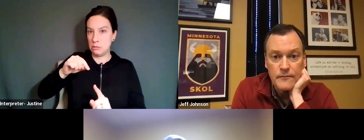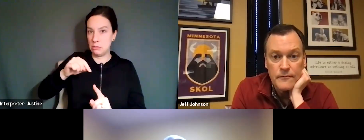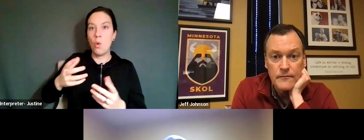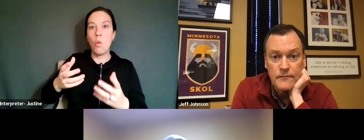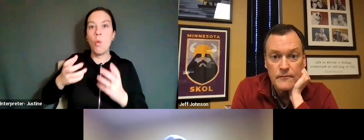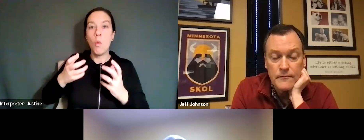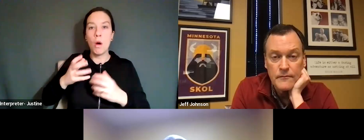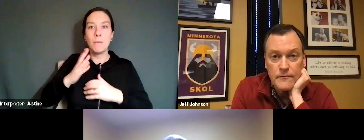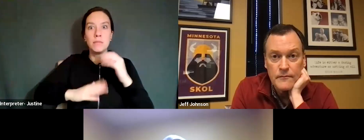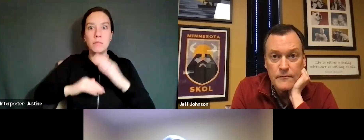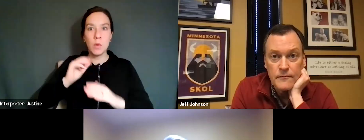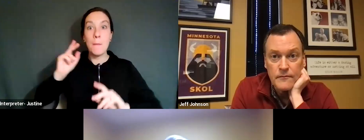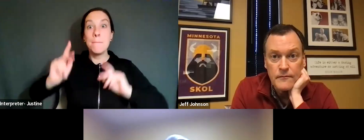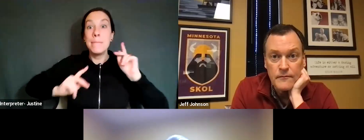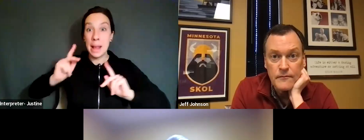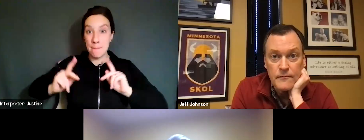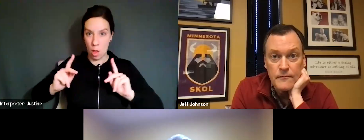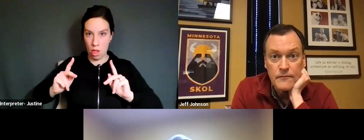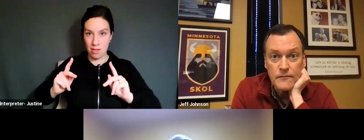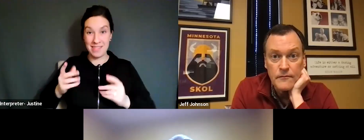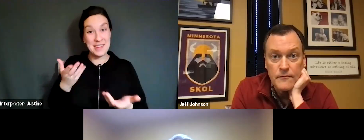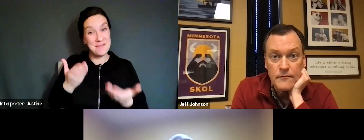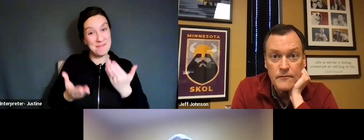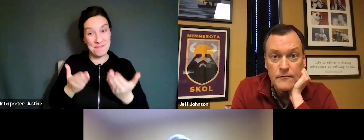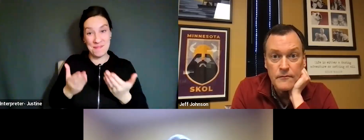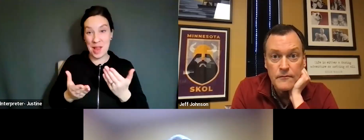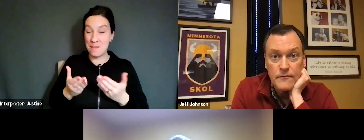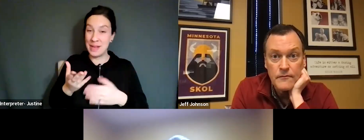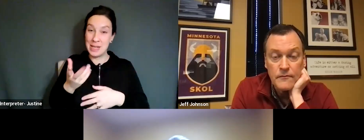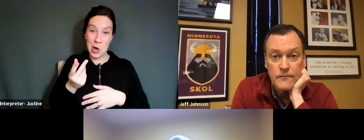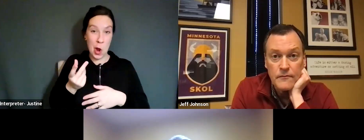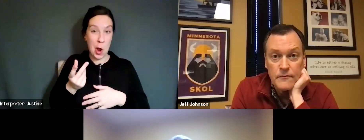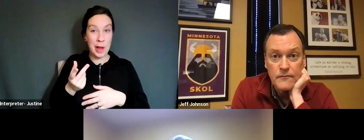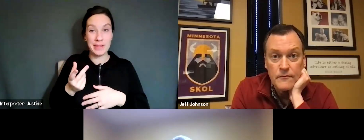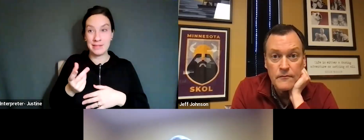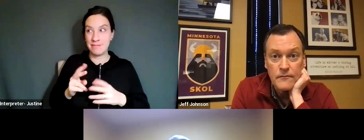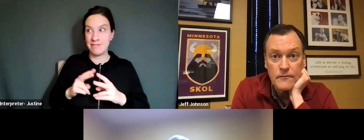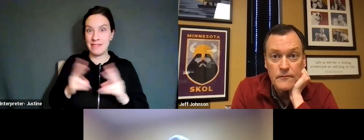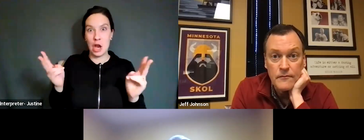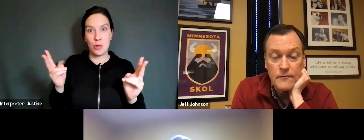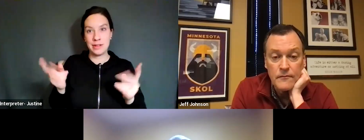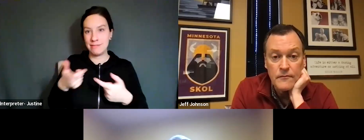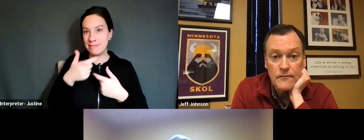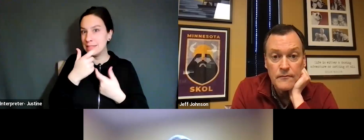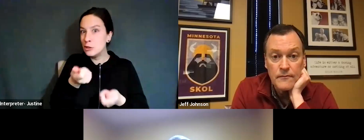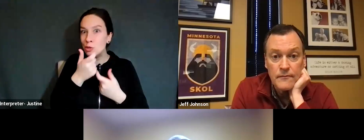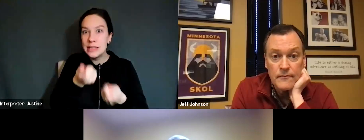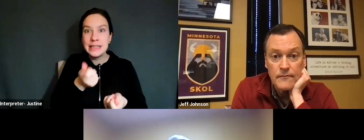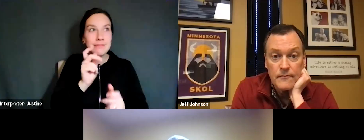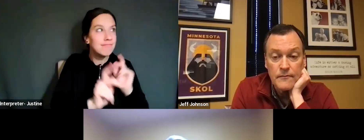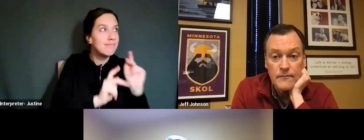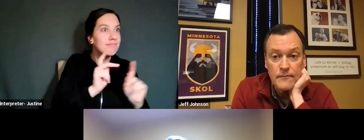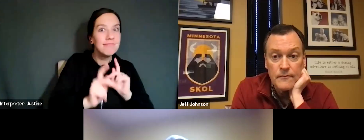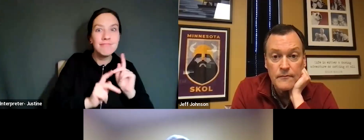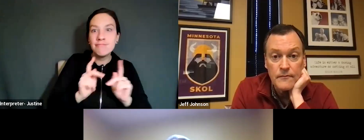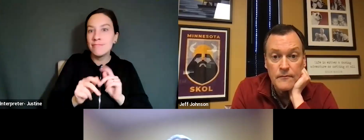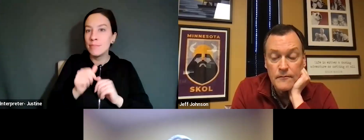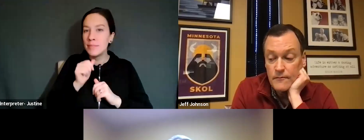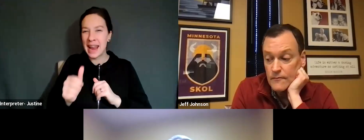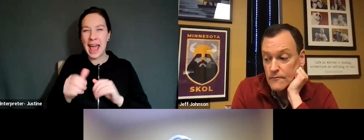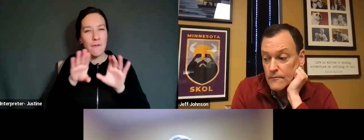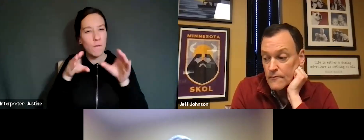even a dog that's a little too solicitous for us, you know, just a little interested in everybody and a little less focused on the